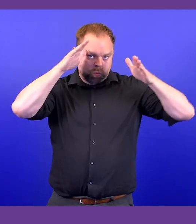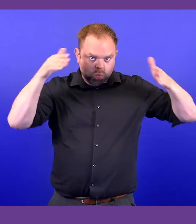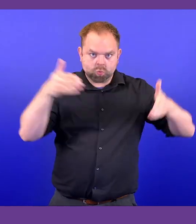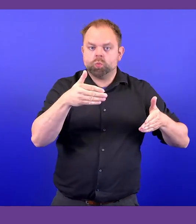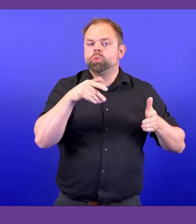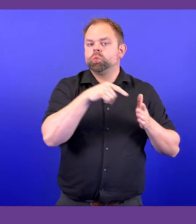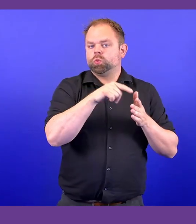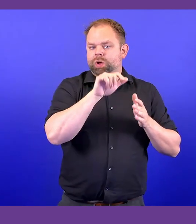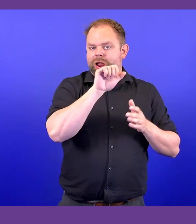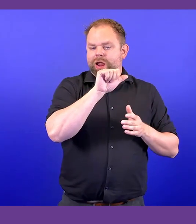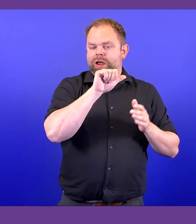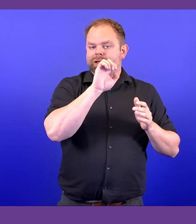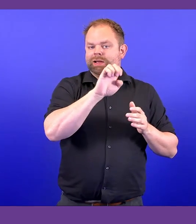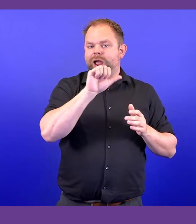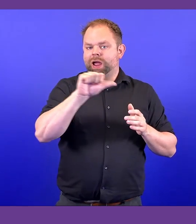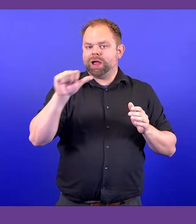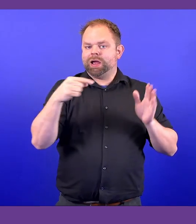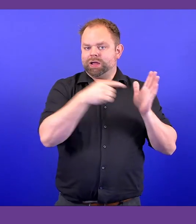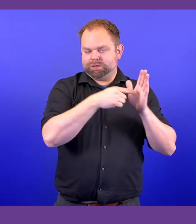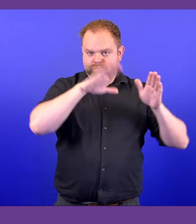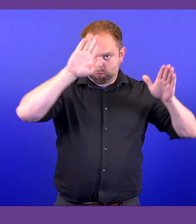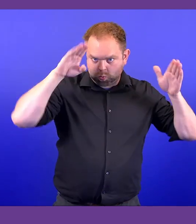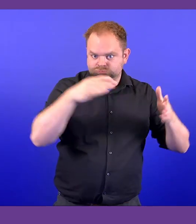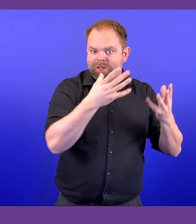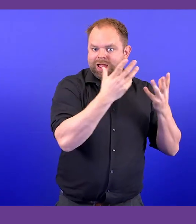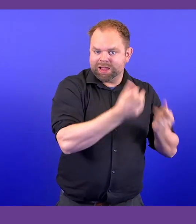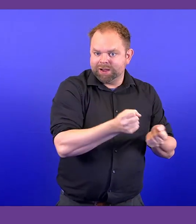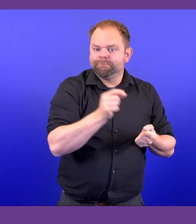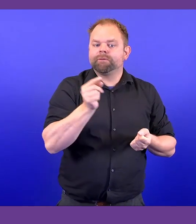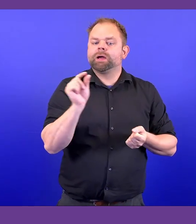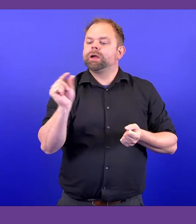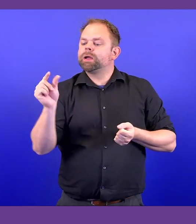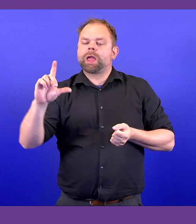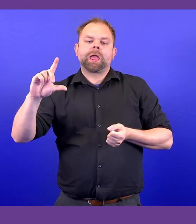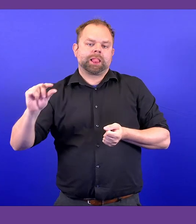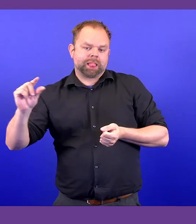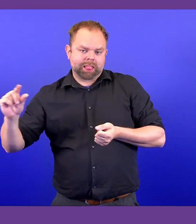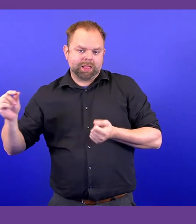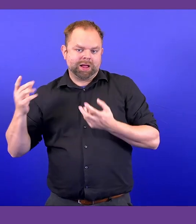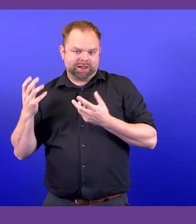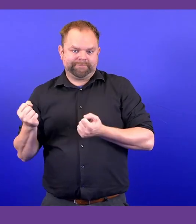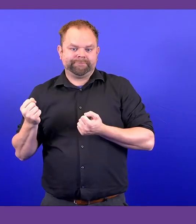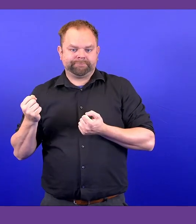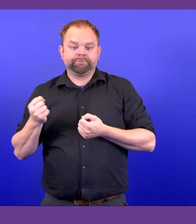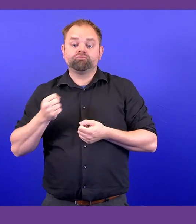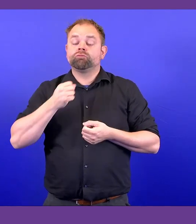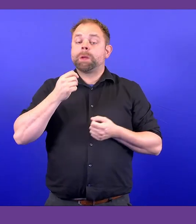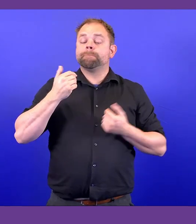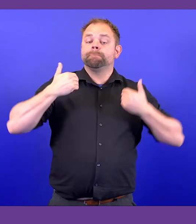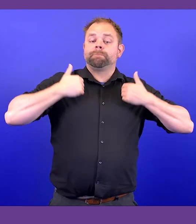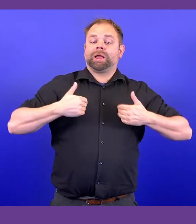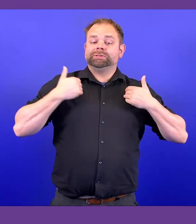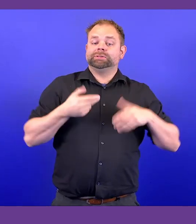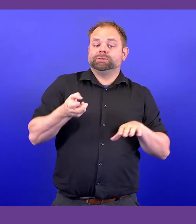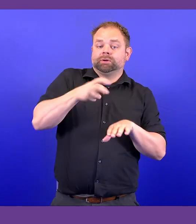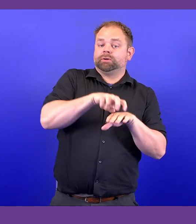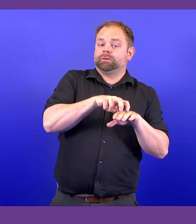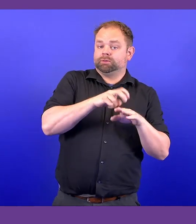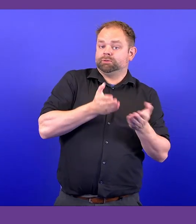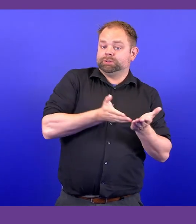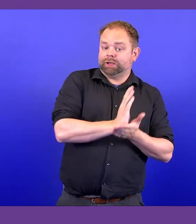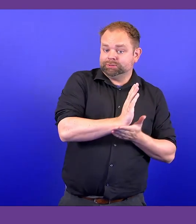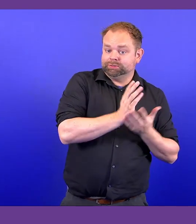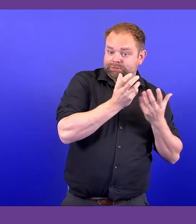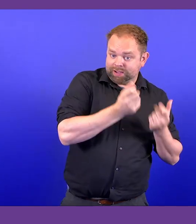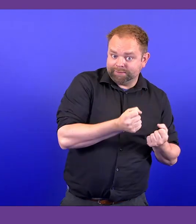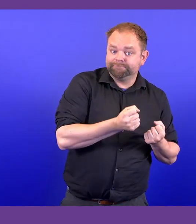gaps. And to me, I would like to maybe point out the two, and that is the accessibility of aircraft